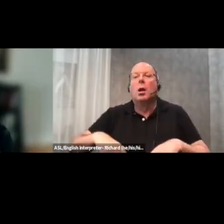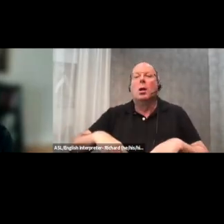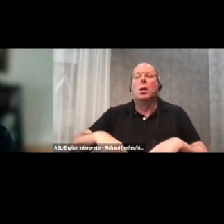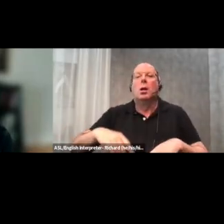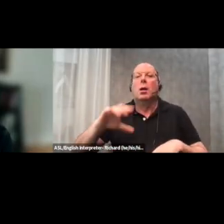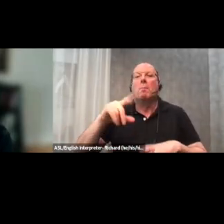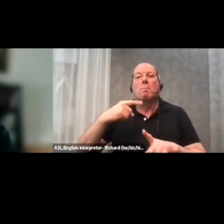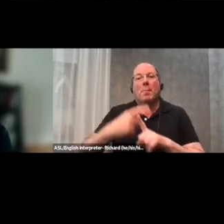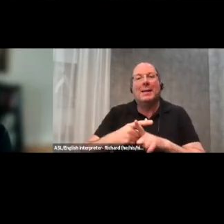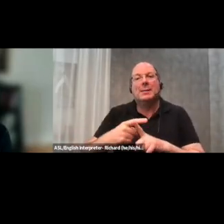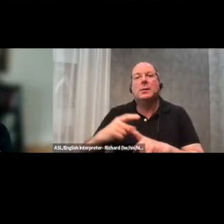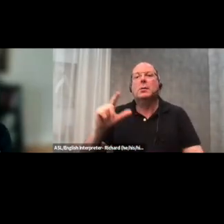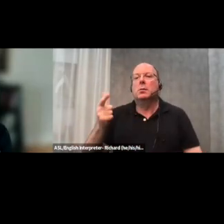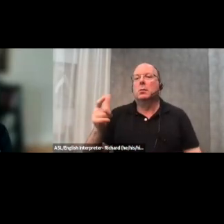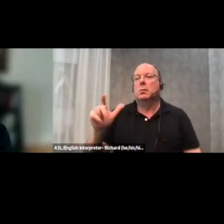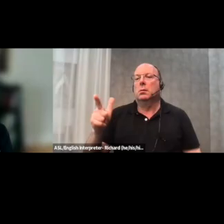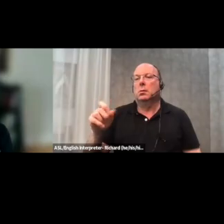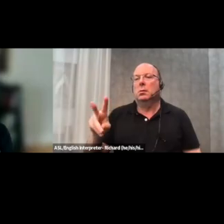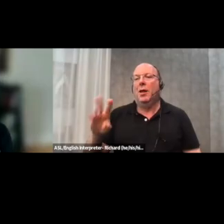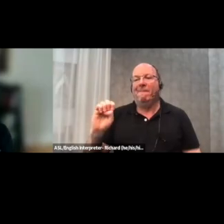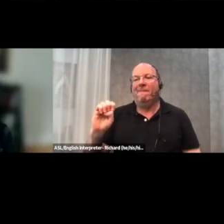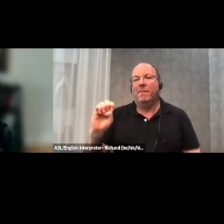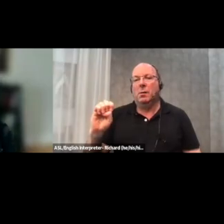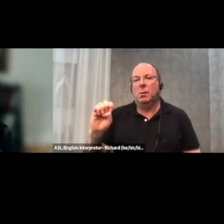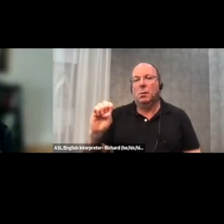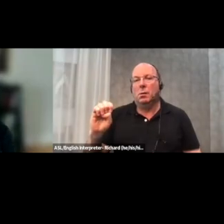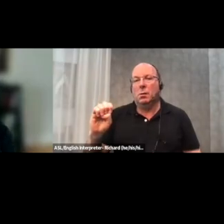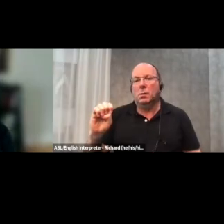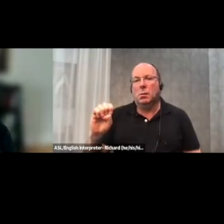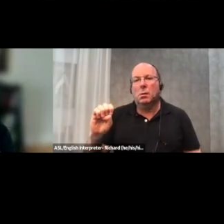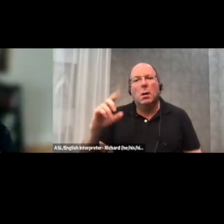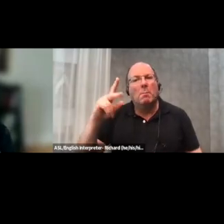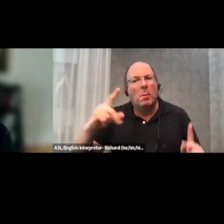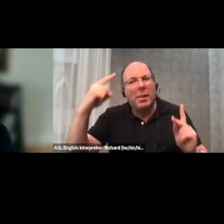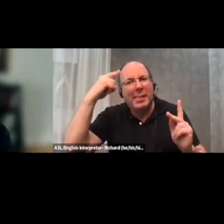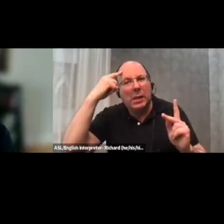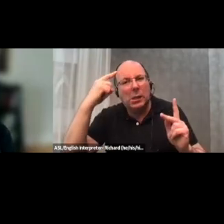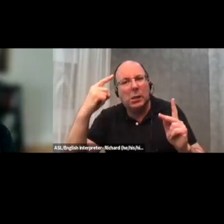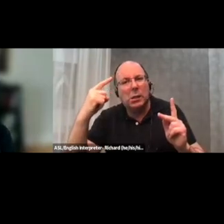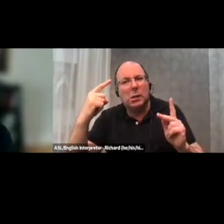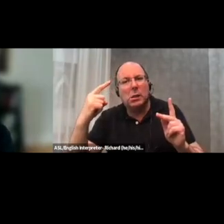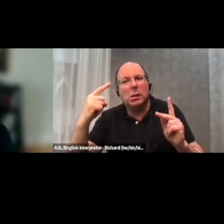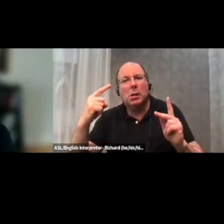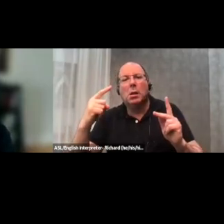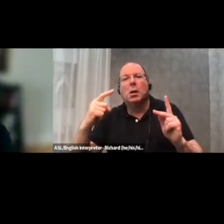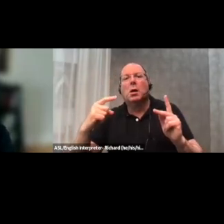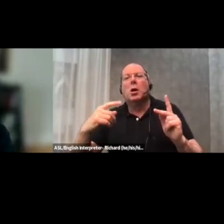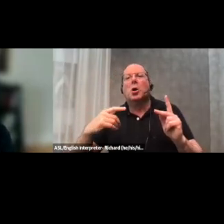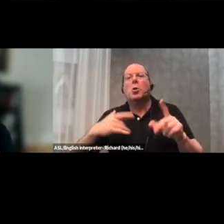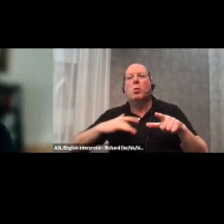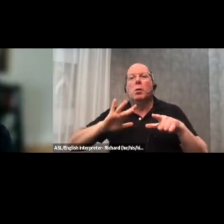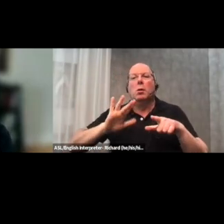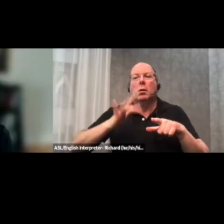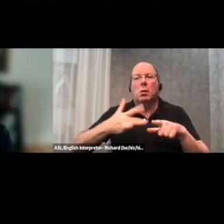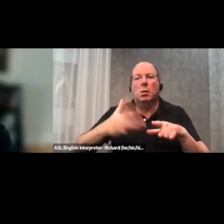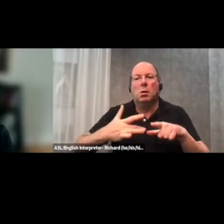mention gloves. A lot of people don't think about the risk associated with digital sex, that is using your fingers